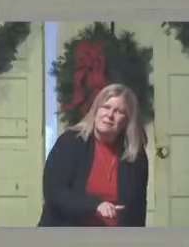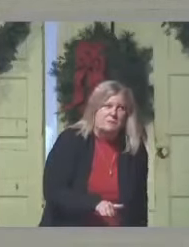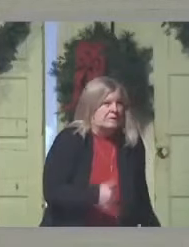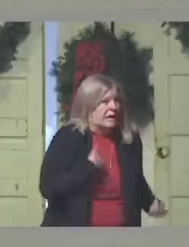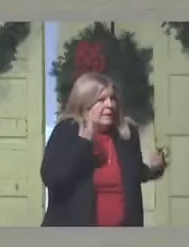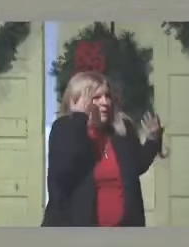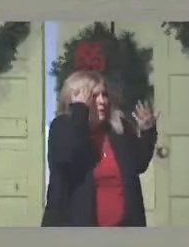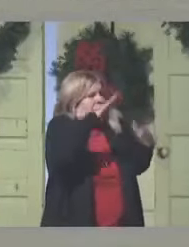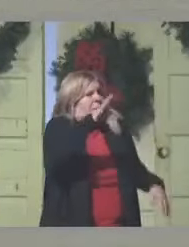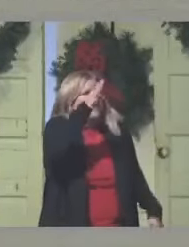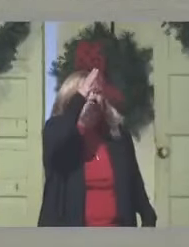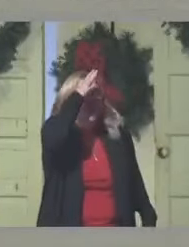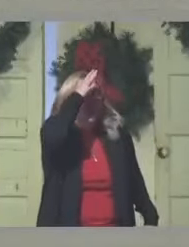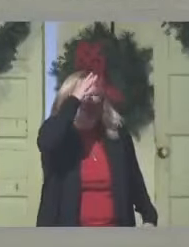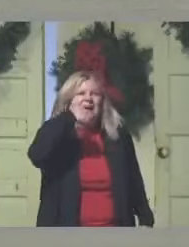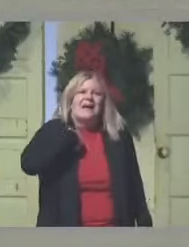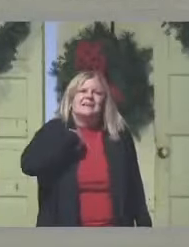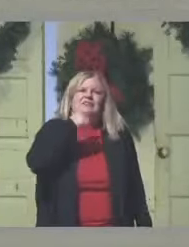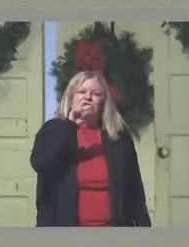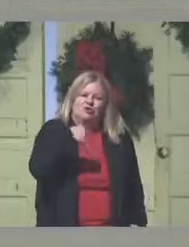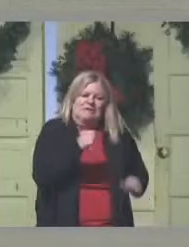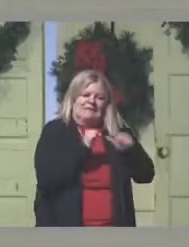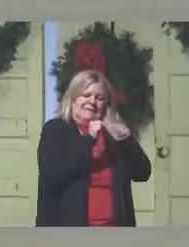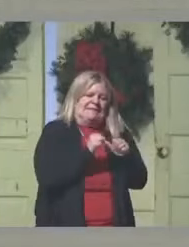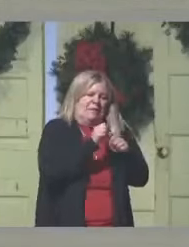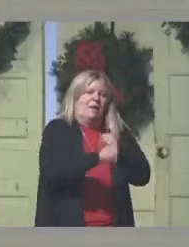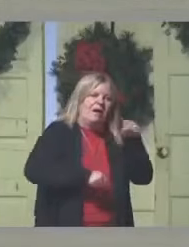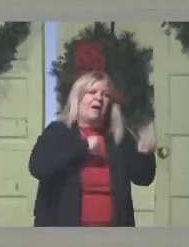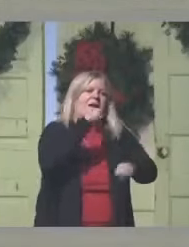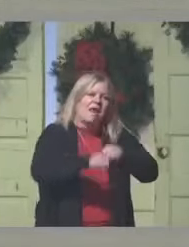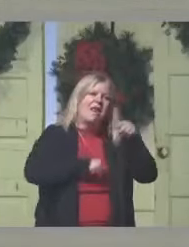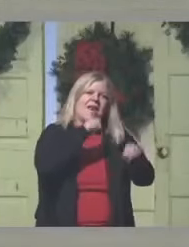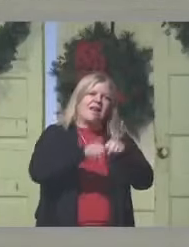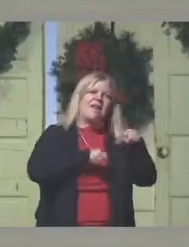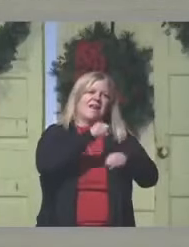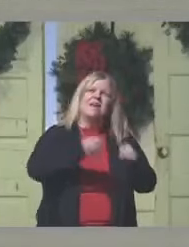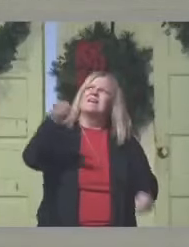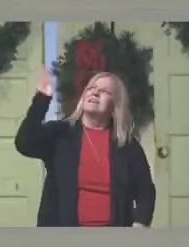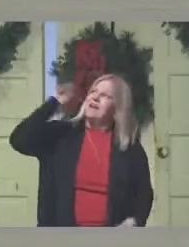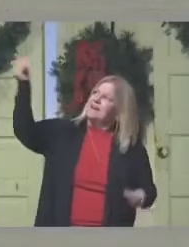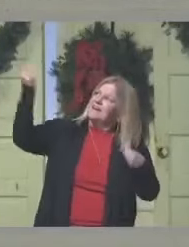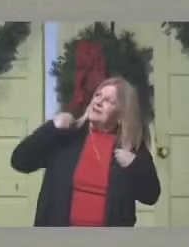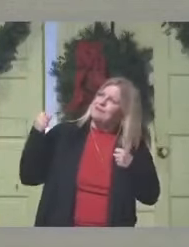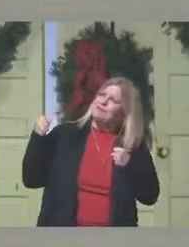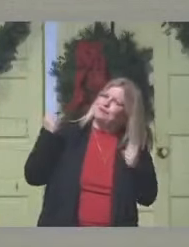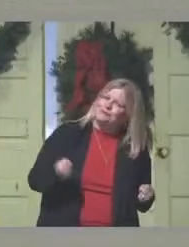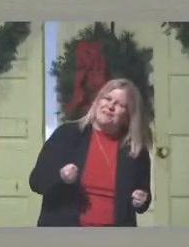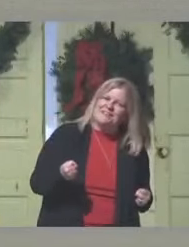"I don't know, Dad. I just kept pedaling, and God gave me the strength."